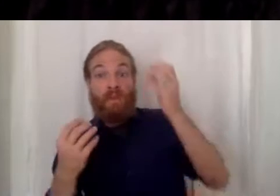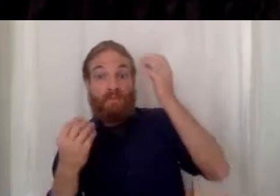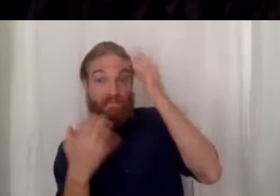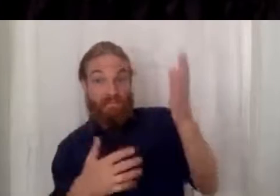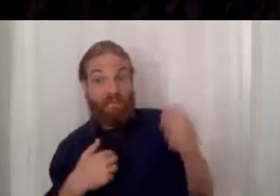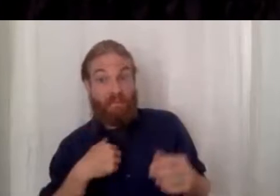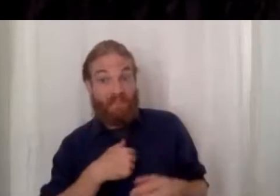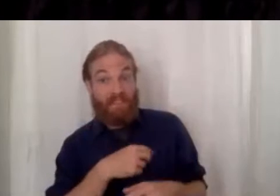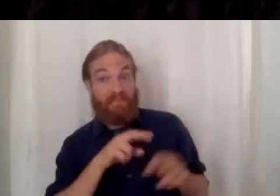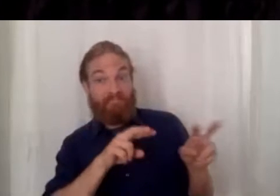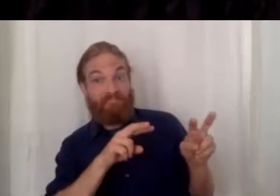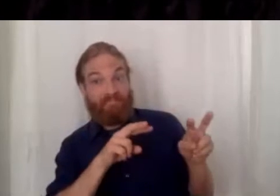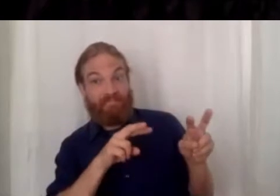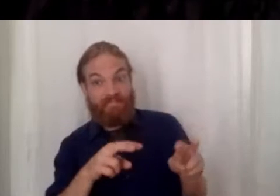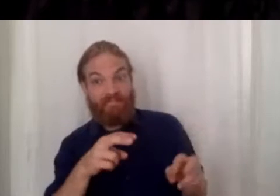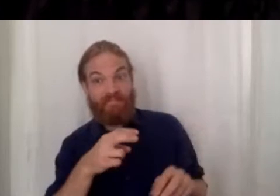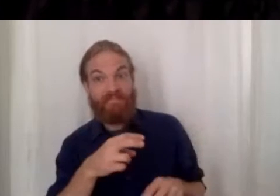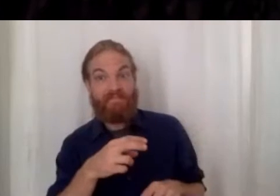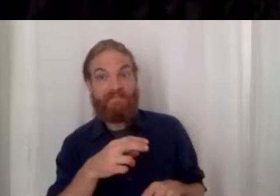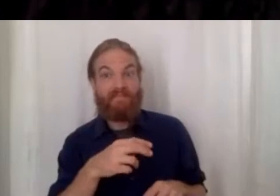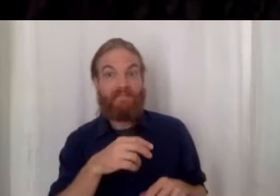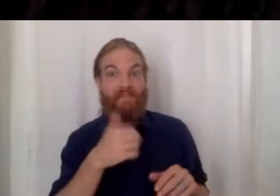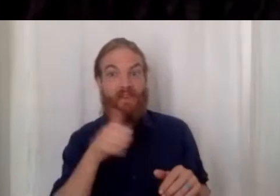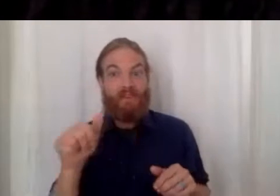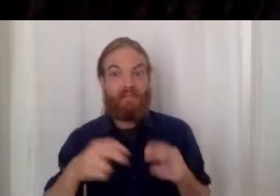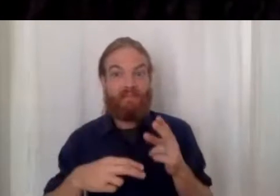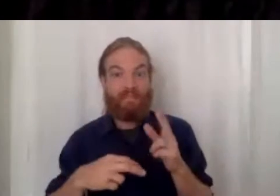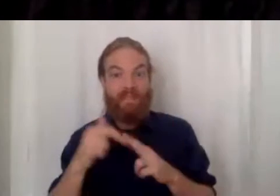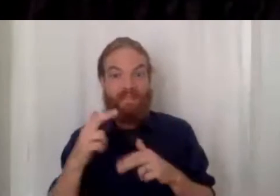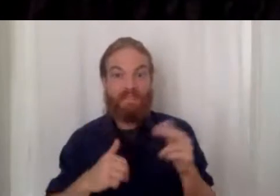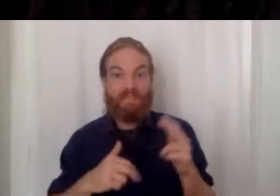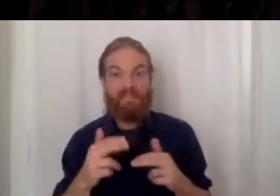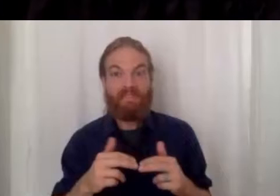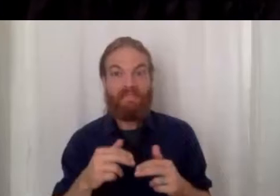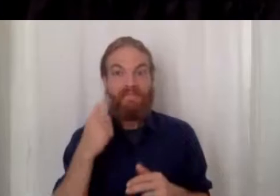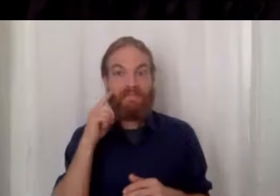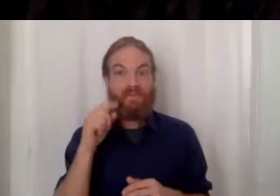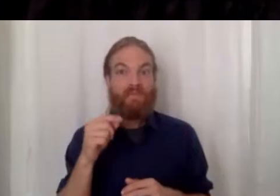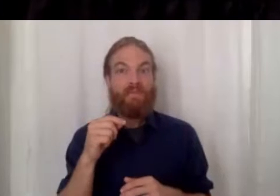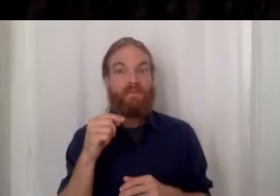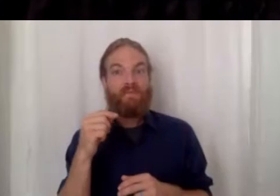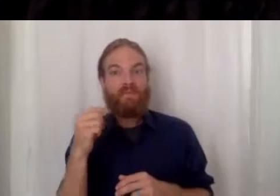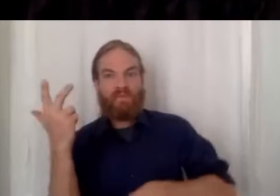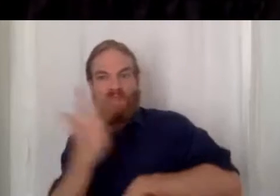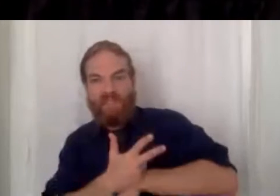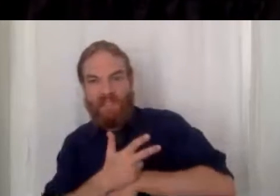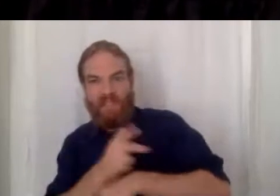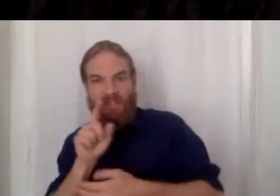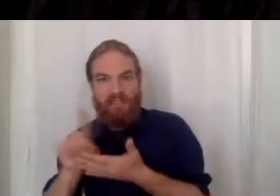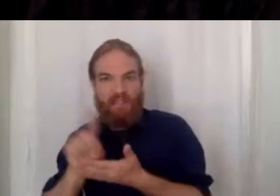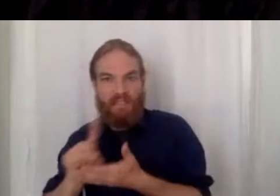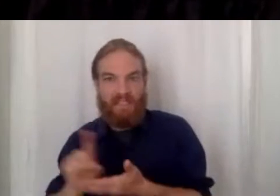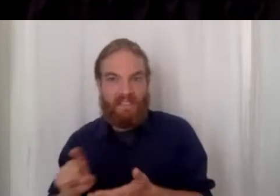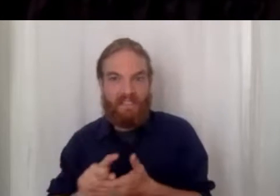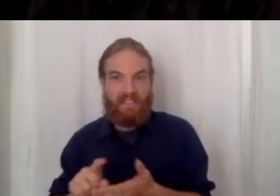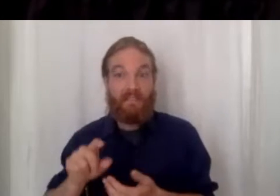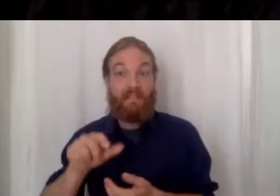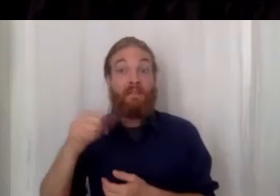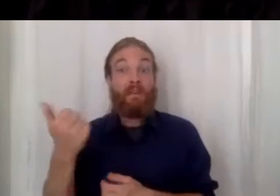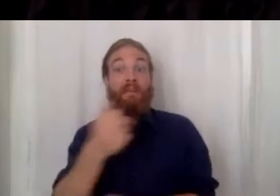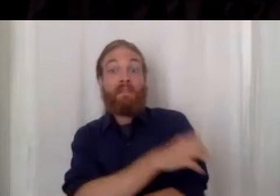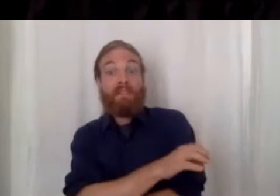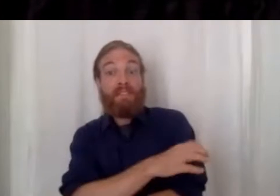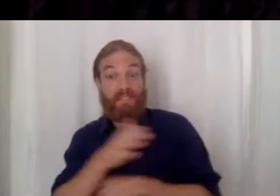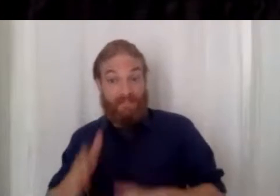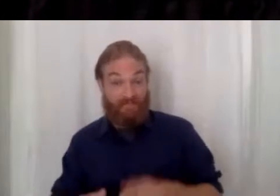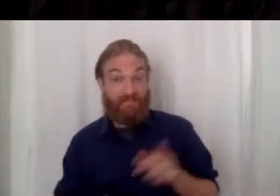week, excuse me. Okay. And we're looking to add another unit, so there will be another clinician down there, so they'll have 6 days a week of coverage. So